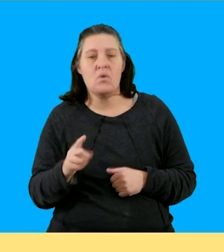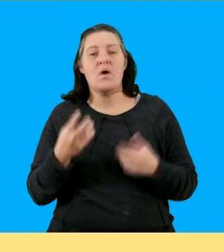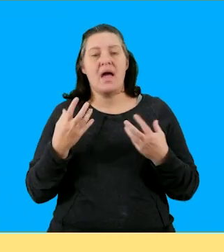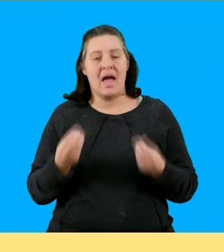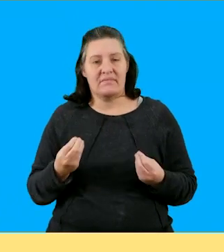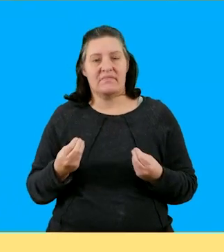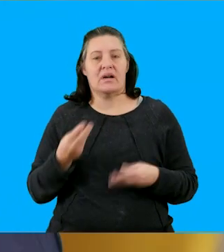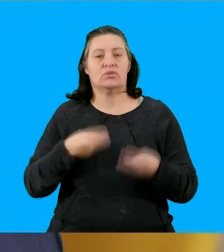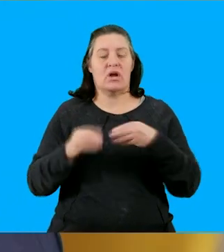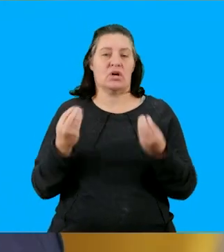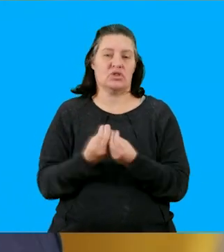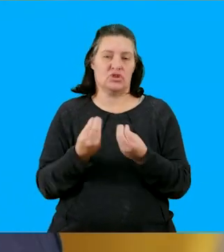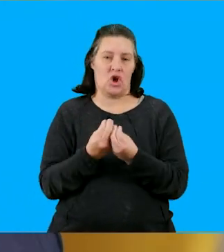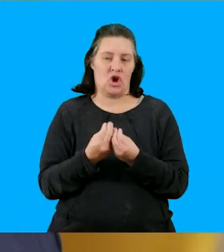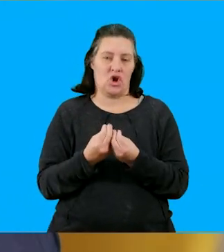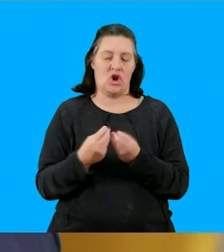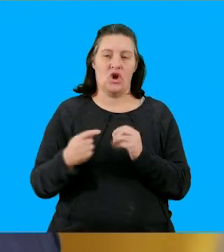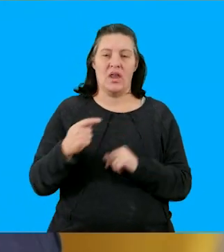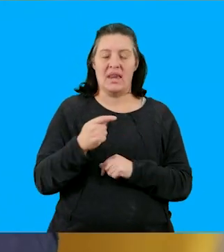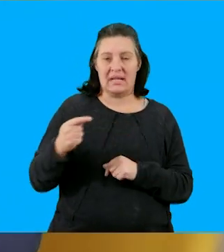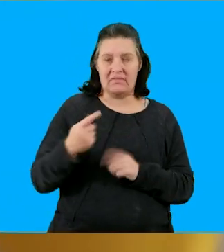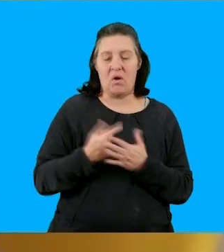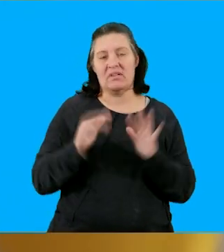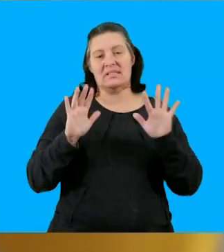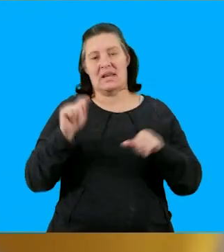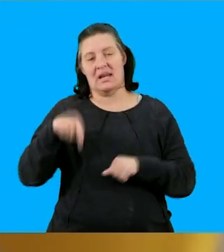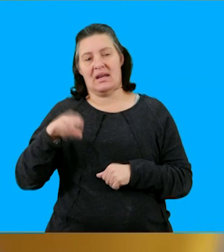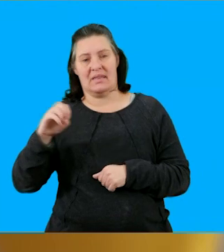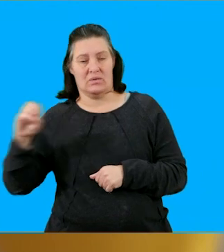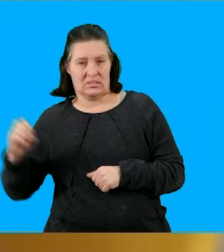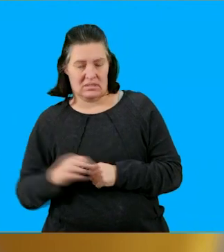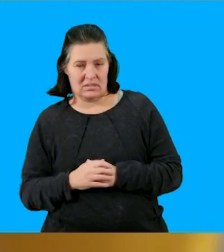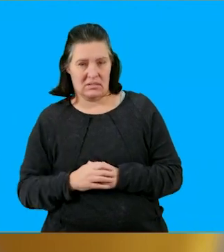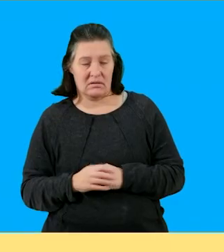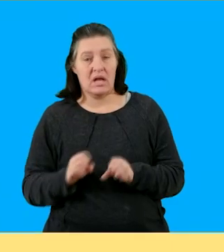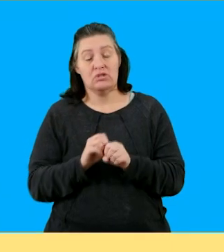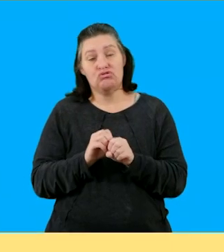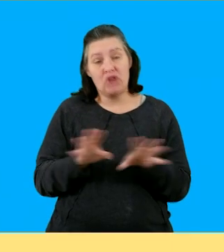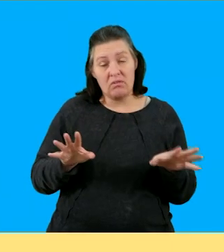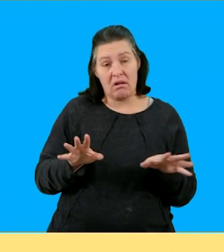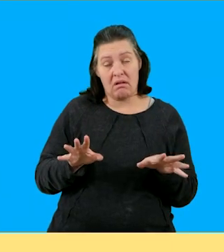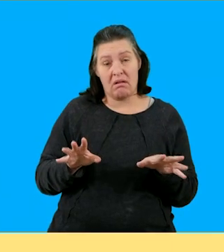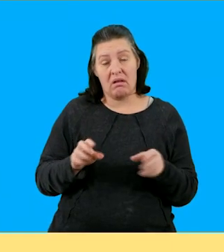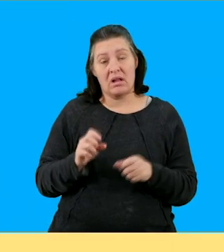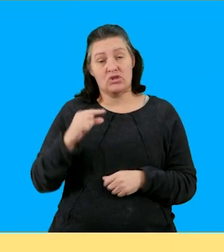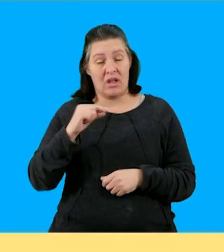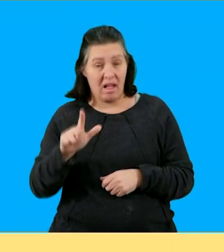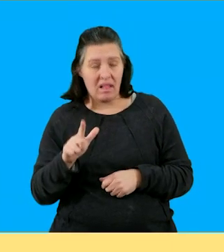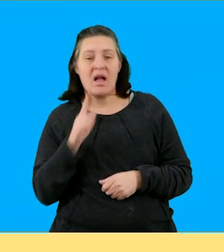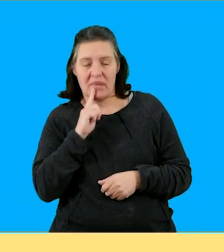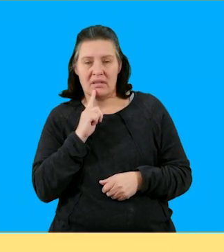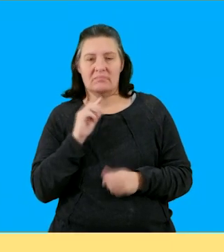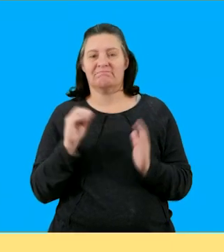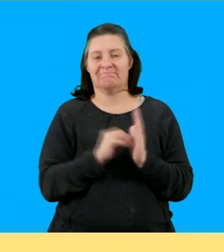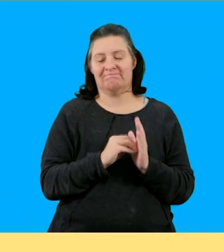we're having a trading stock deficit of 10,000. In the general journal, we therefore debit